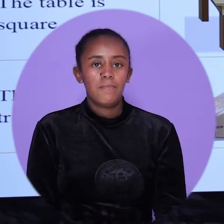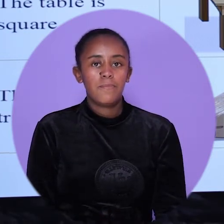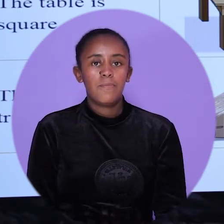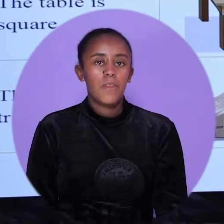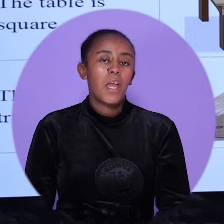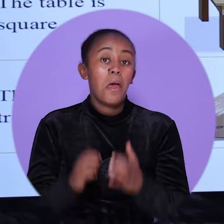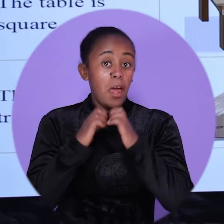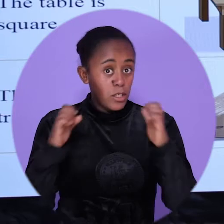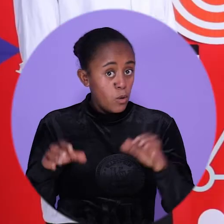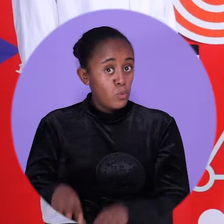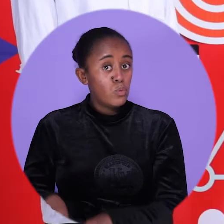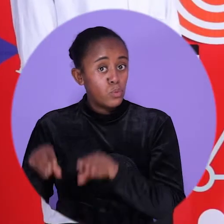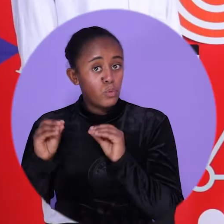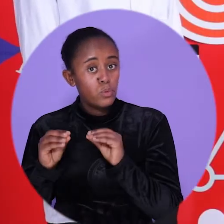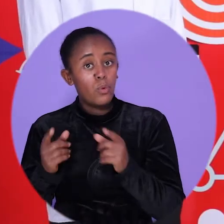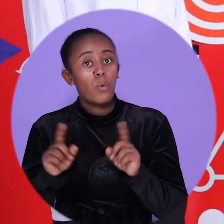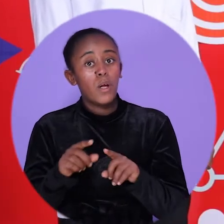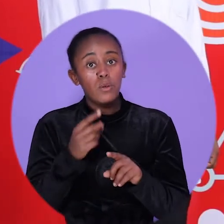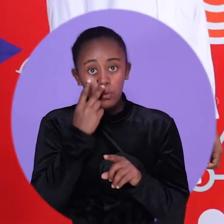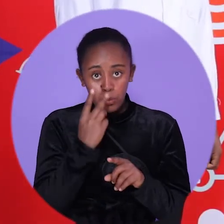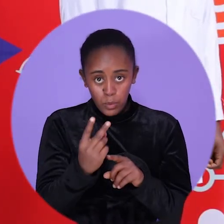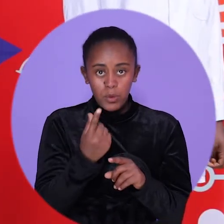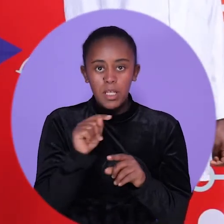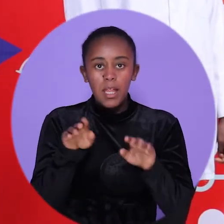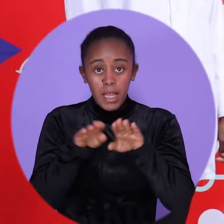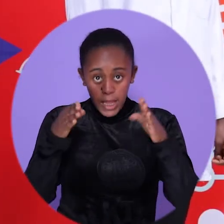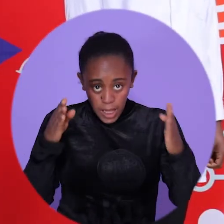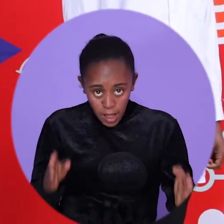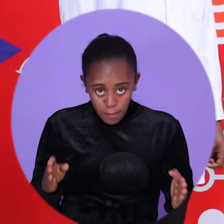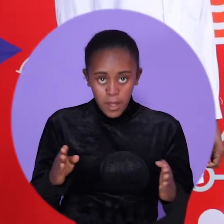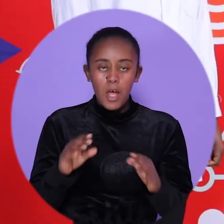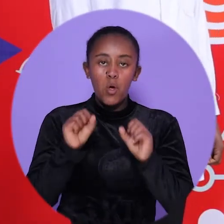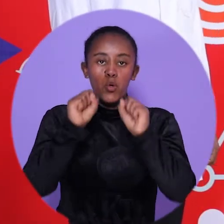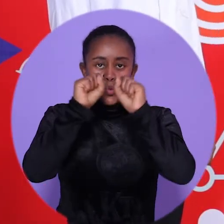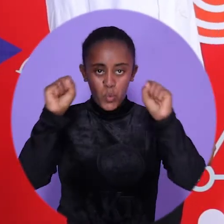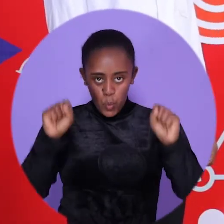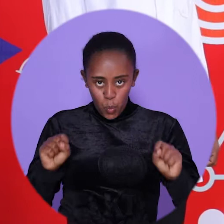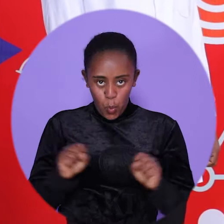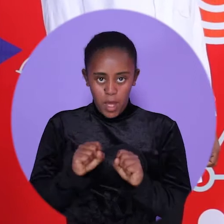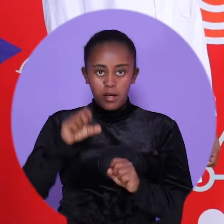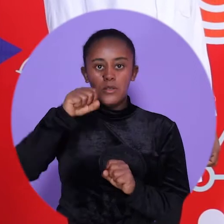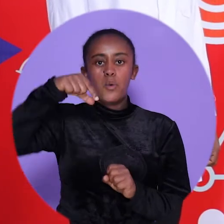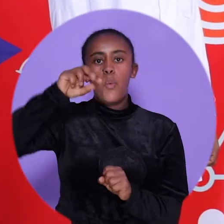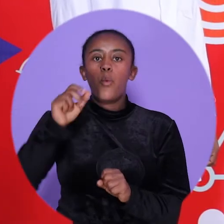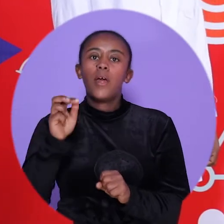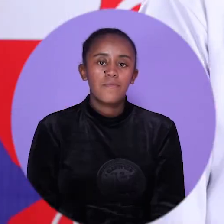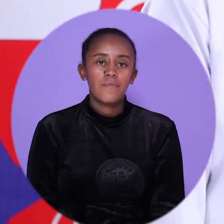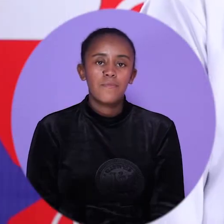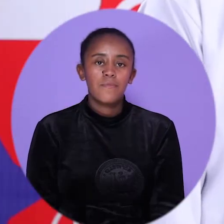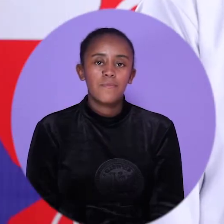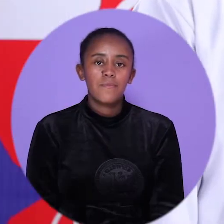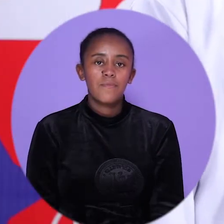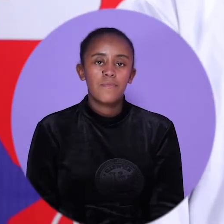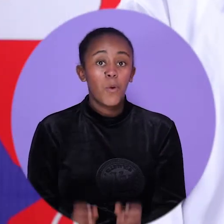Excellent, student. So when you look at the table, it has a square shape. And let us go to the third sentence.